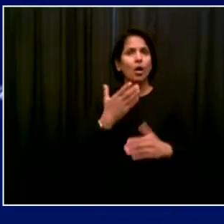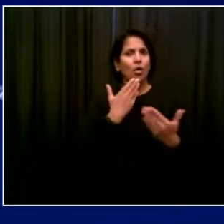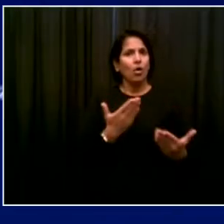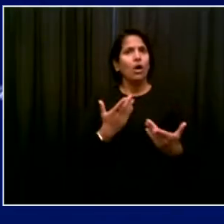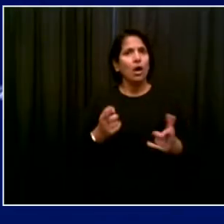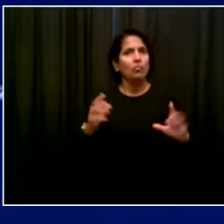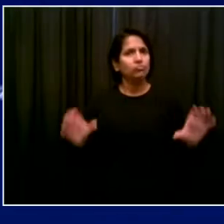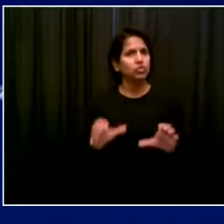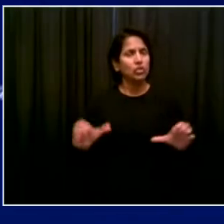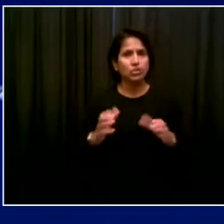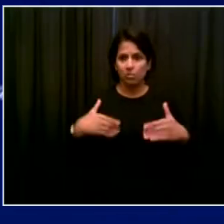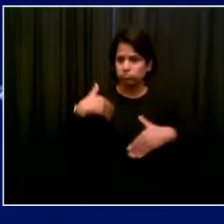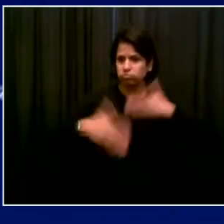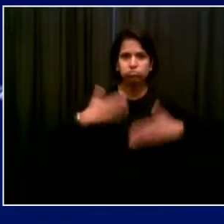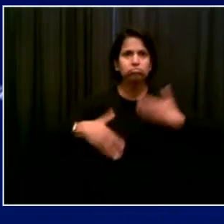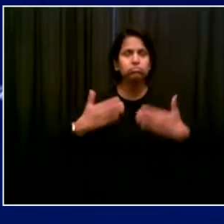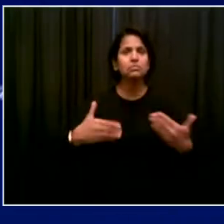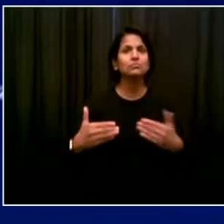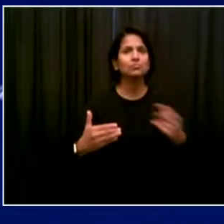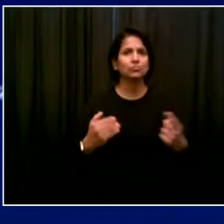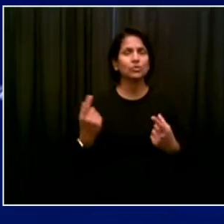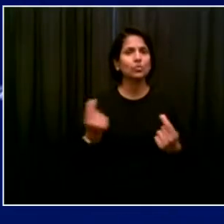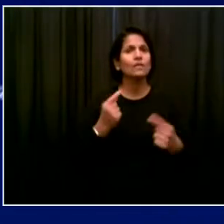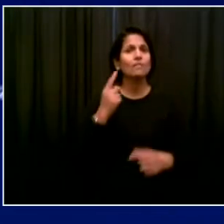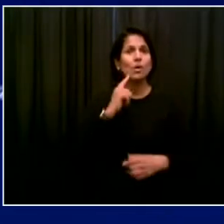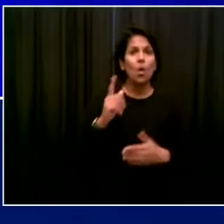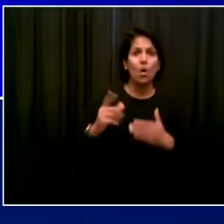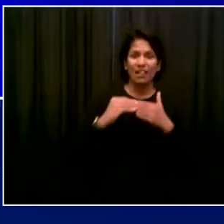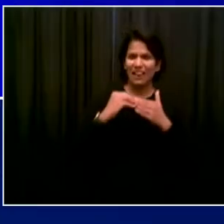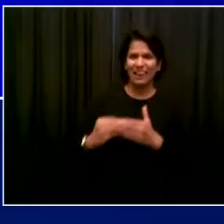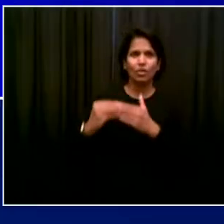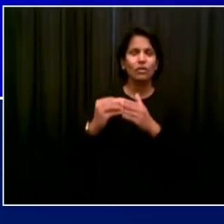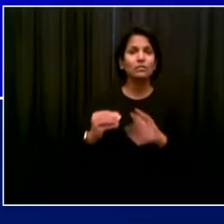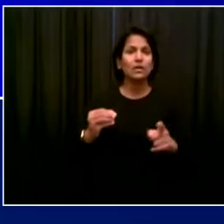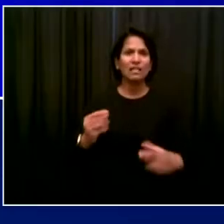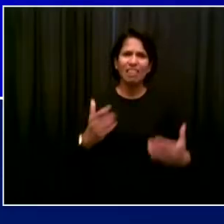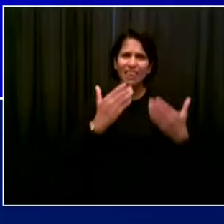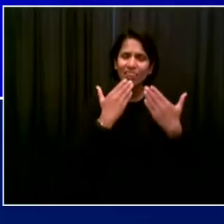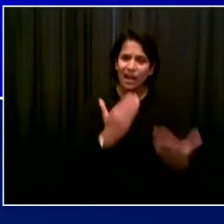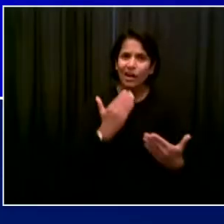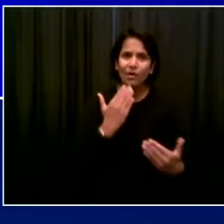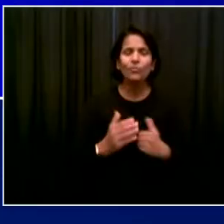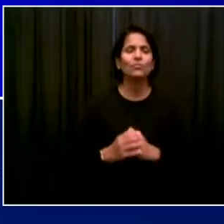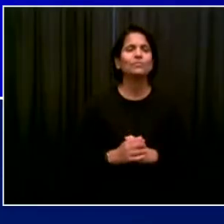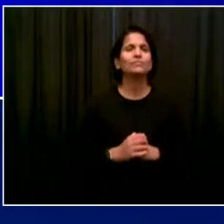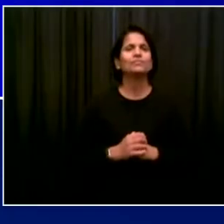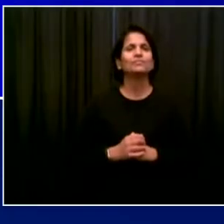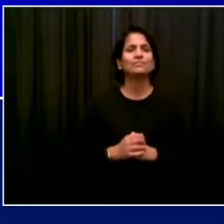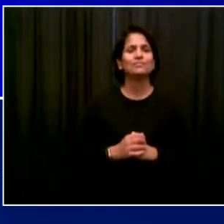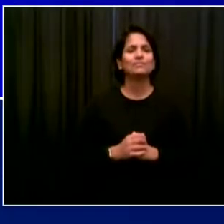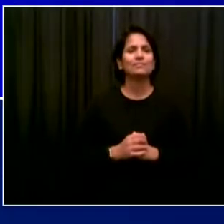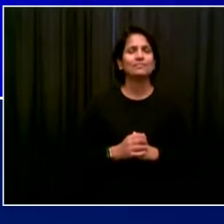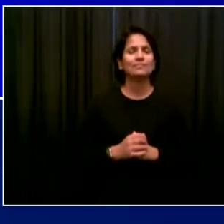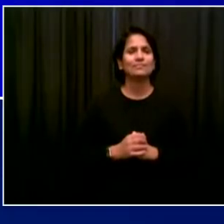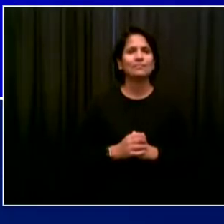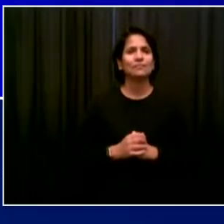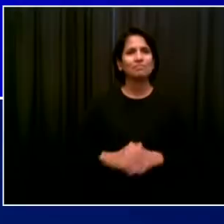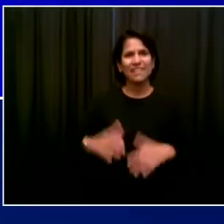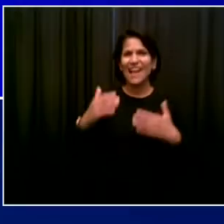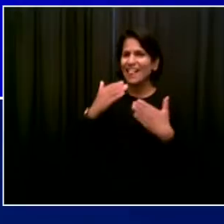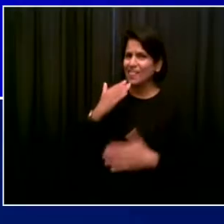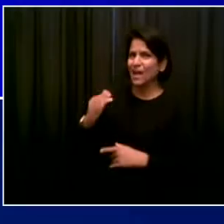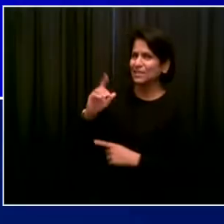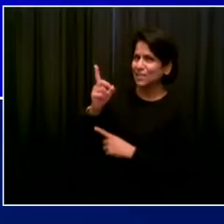the pandemic. So thank you, Mayor de Blasio, and back to you. Thank you so much, Doctor. And Doctor, I really want to thank you personally for your